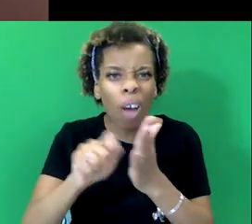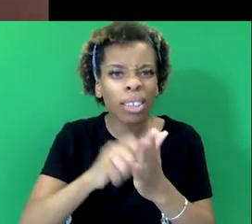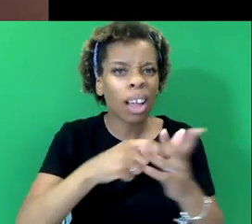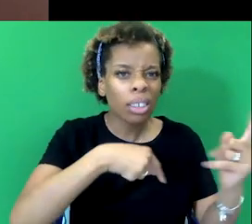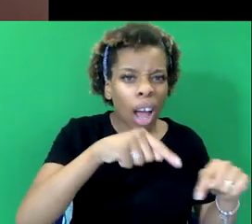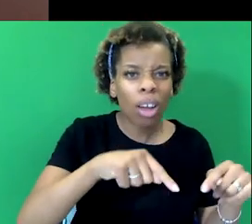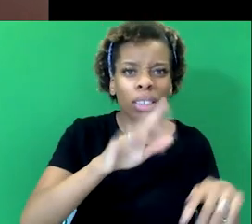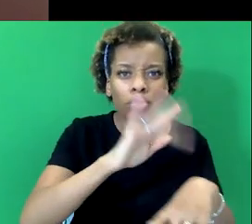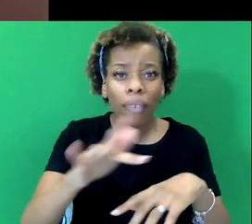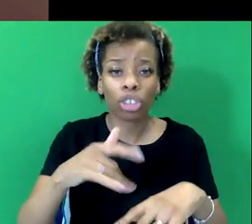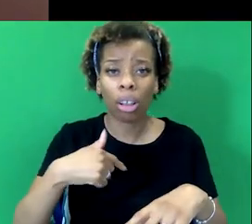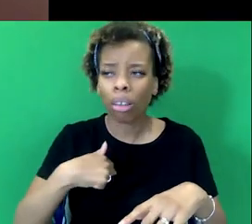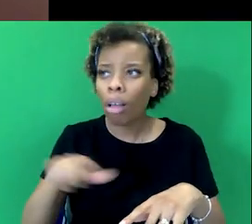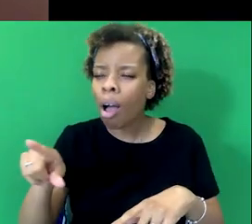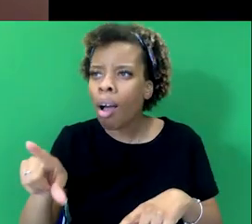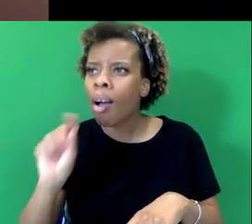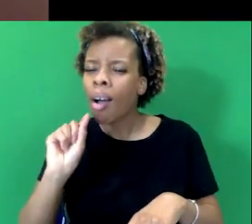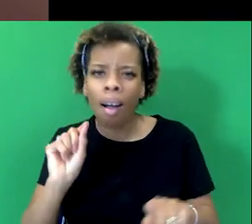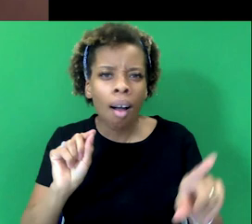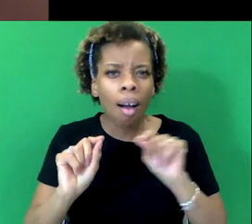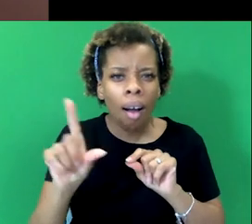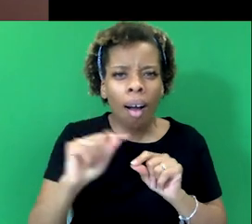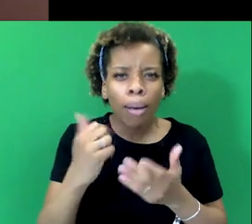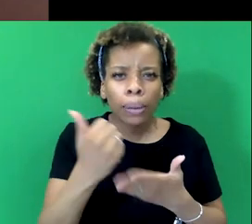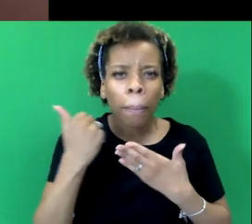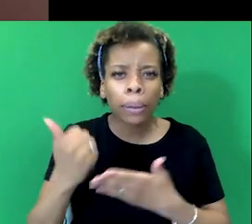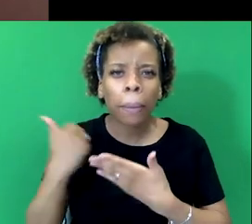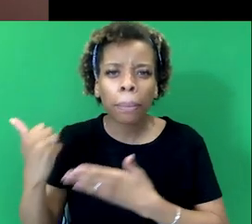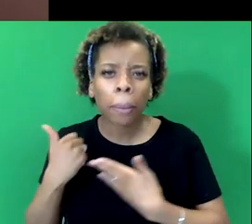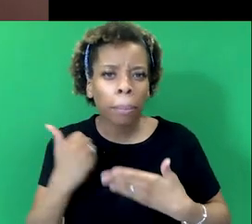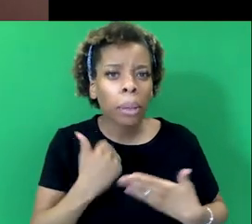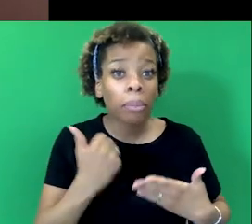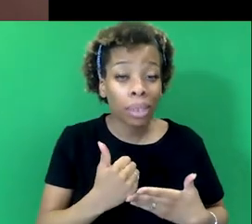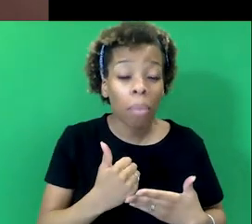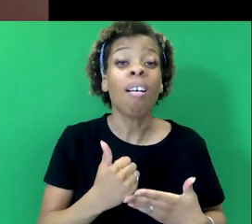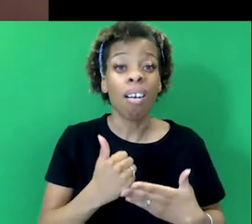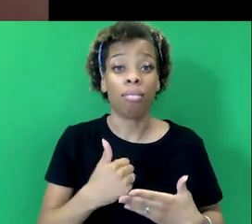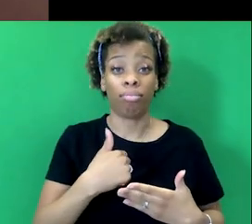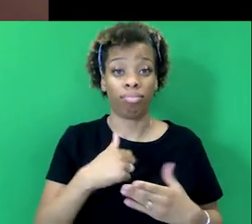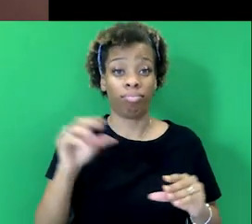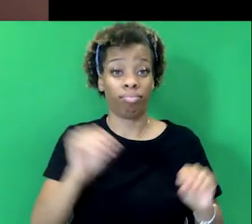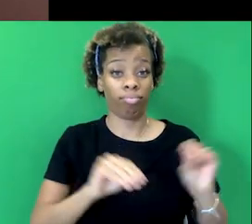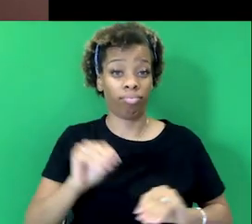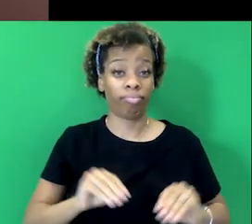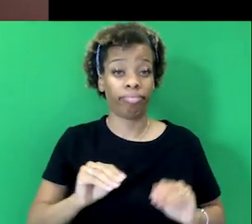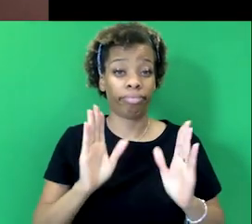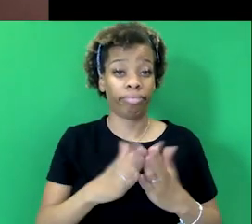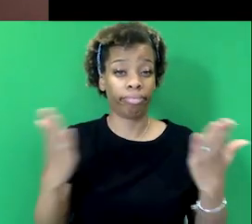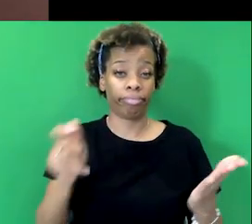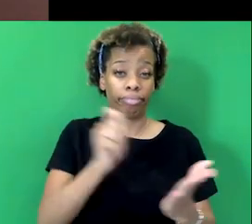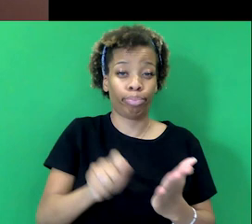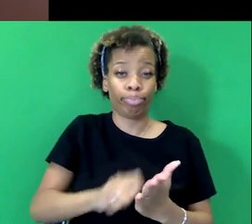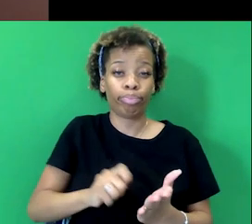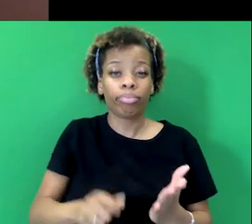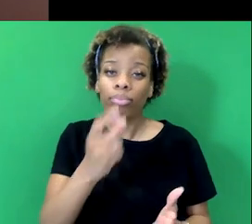I've picked up little tips for how I can do my other day job, which is as an author of history and art history. So I just wanted